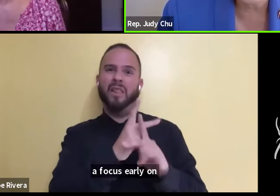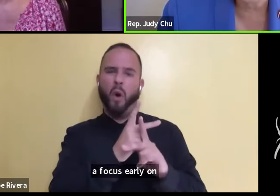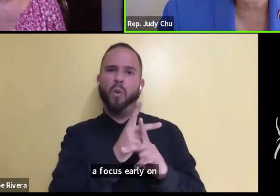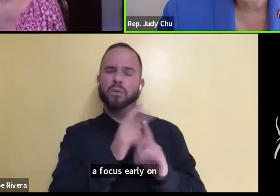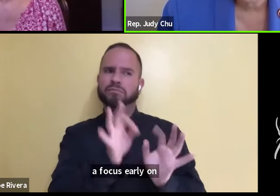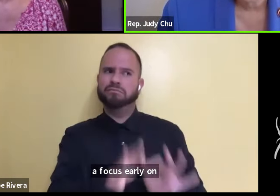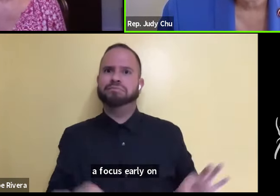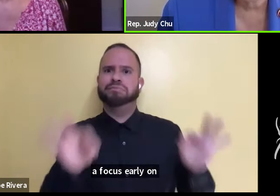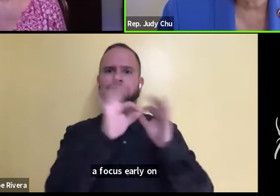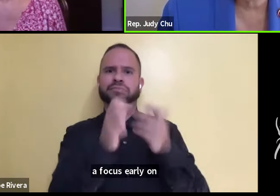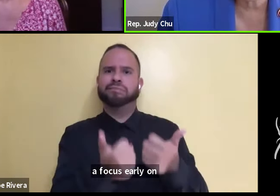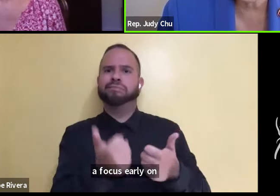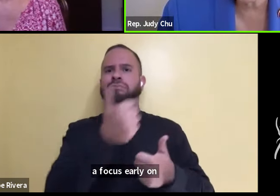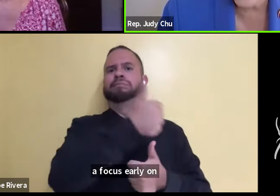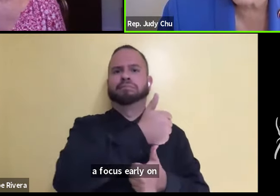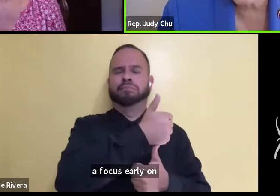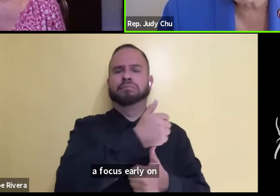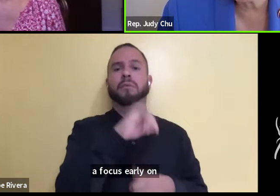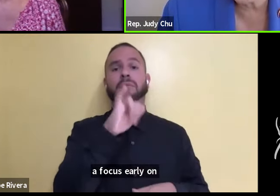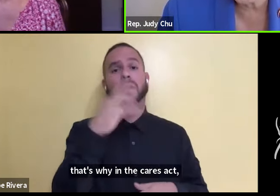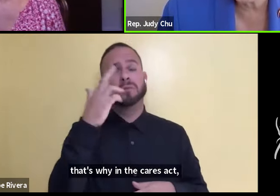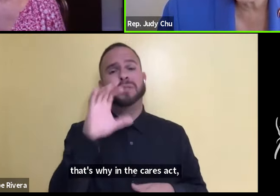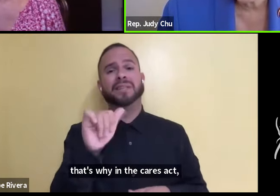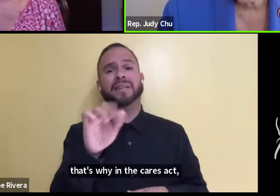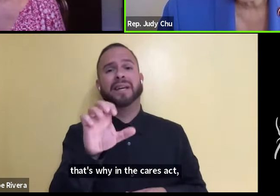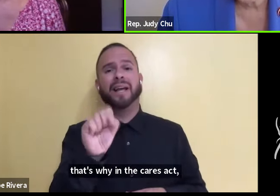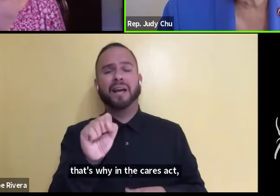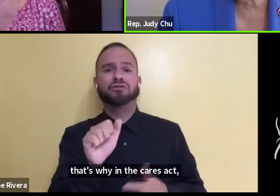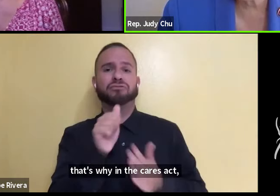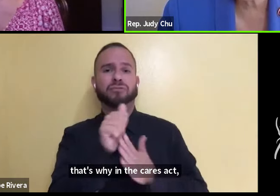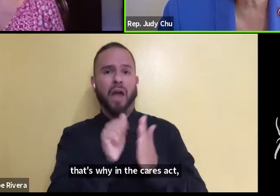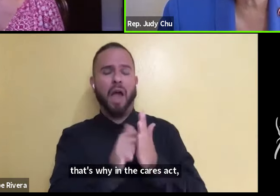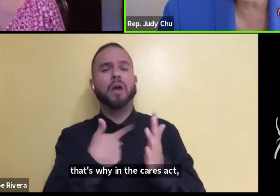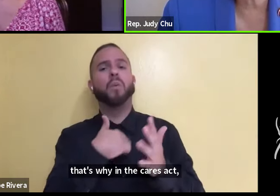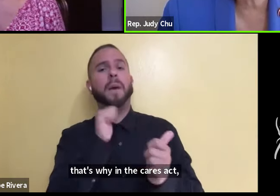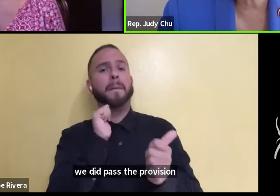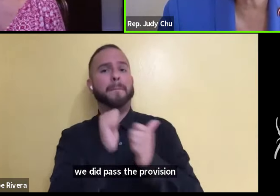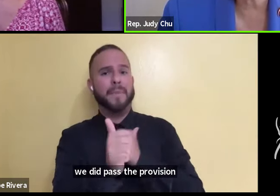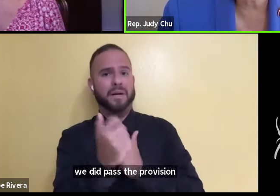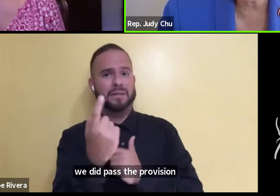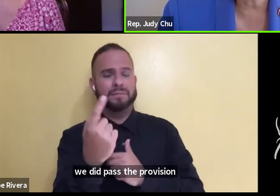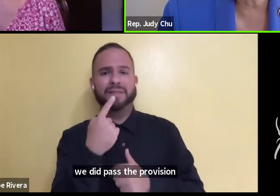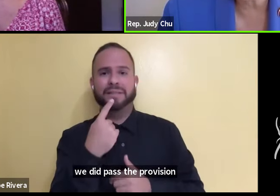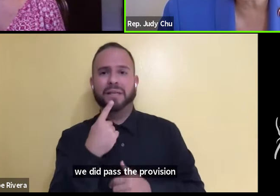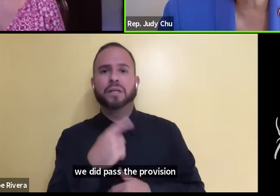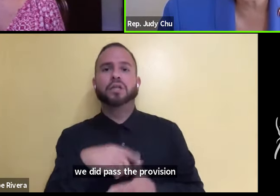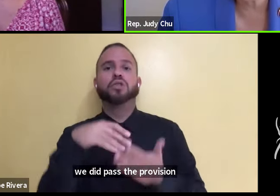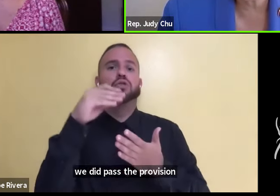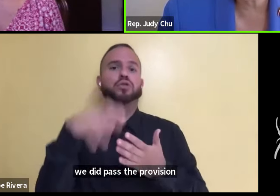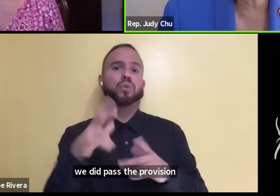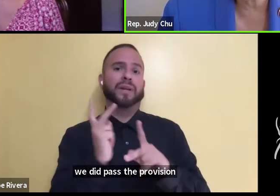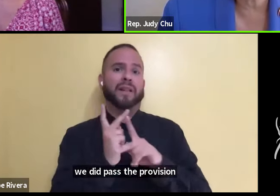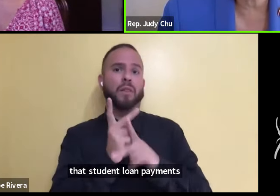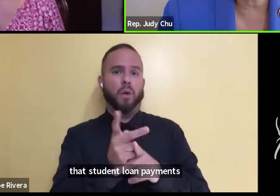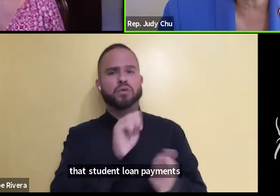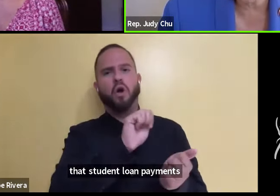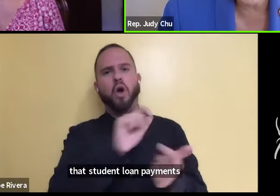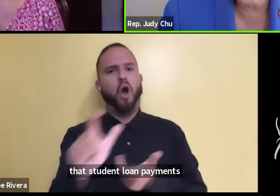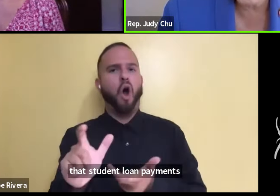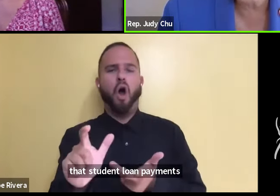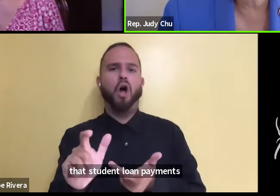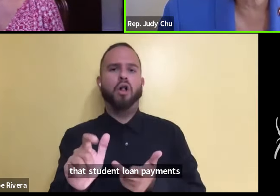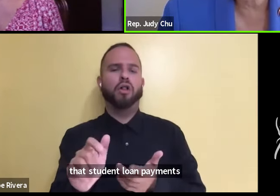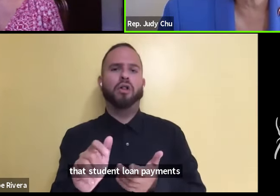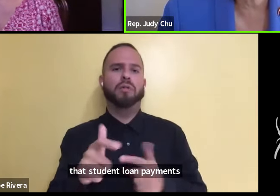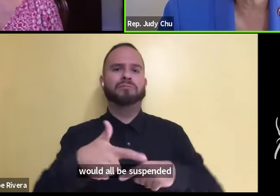CARES Act, we did pass the provision that student loan payments would all be suspended, all